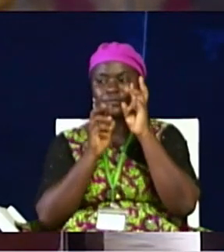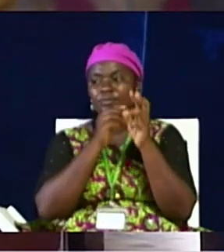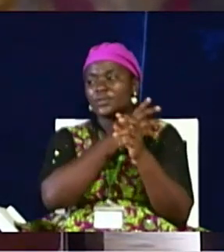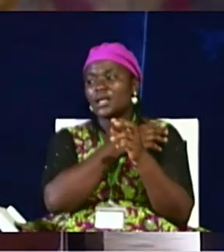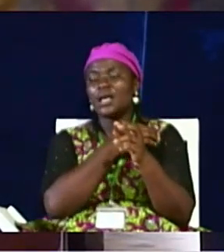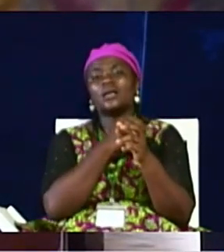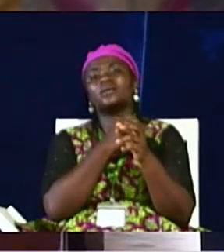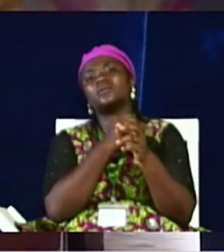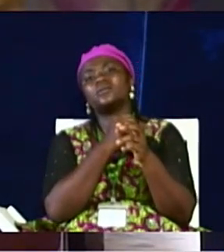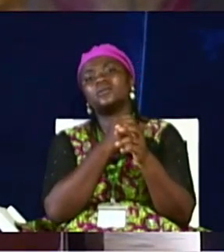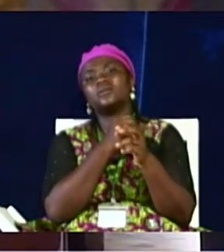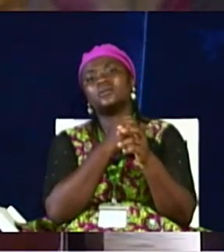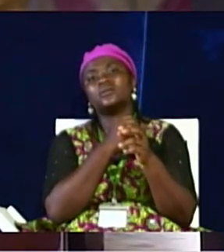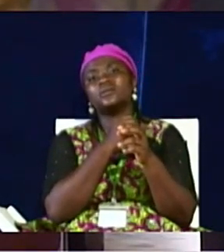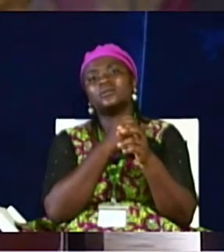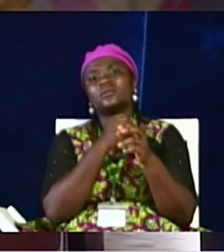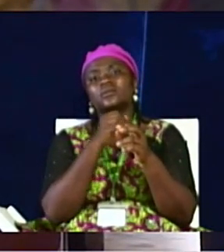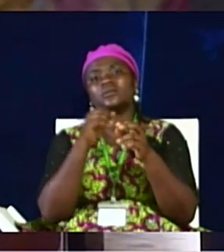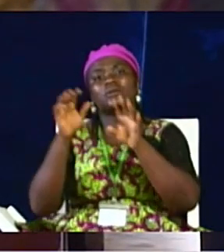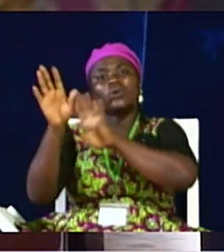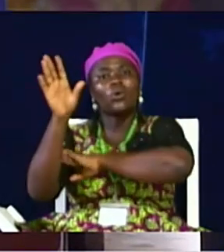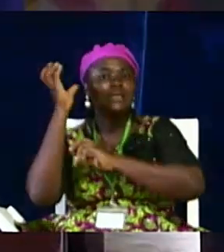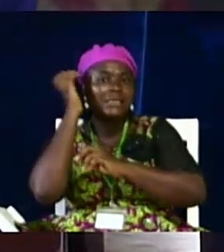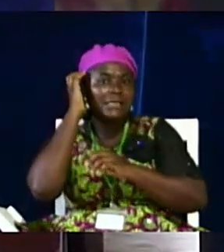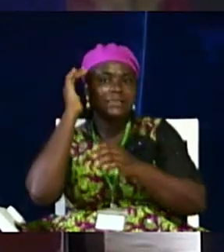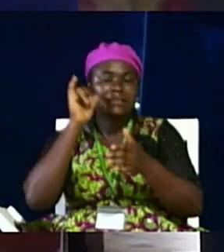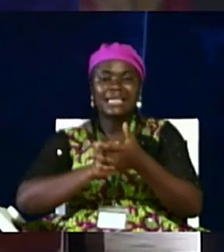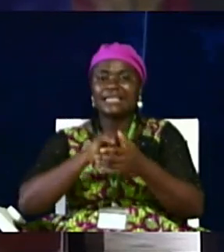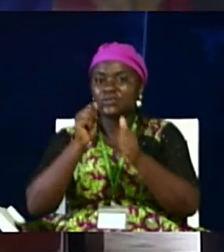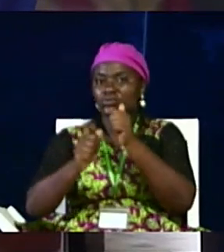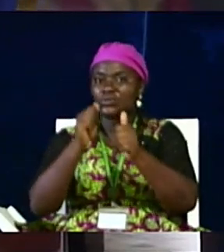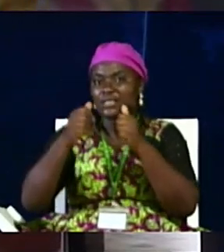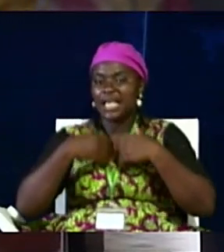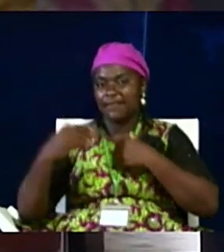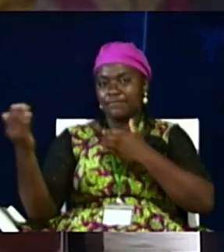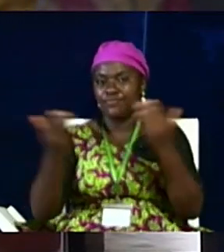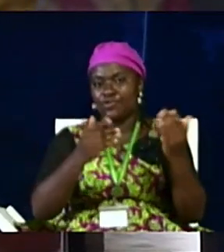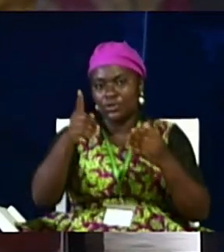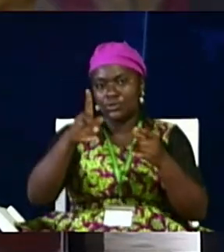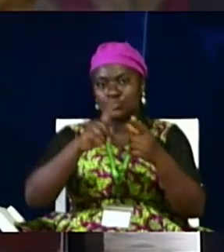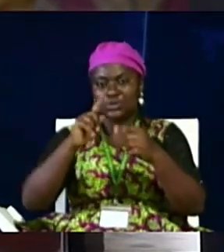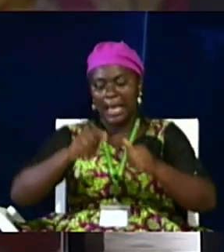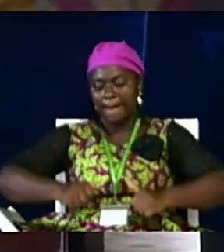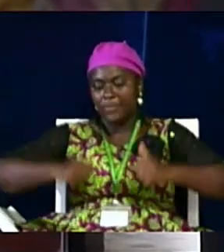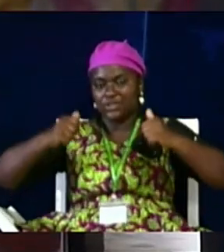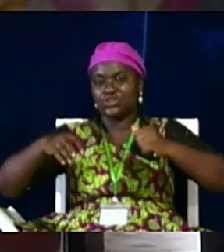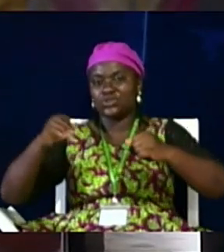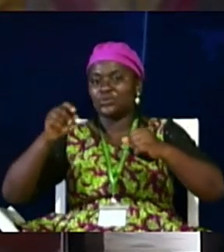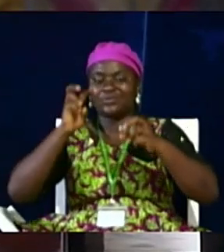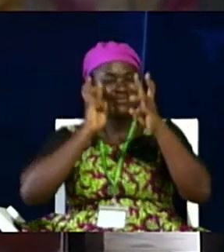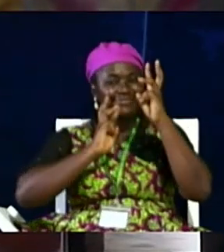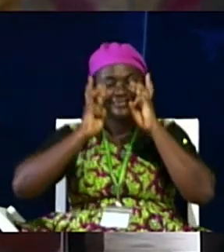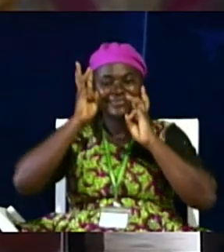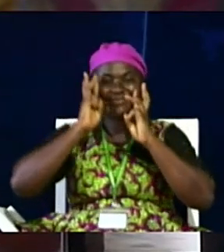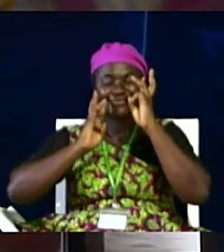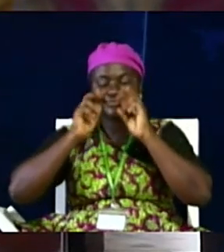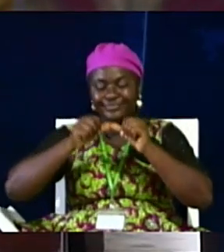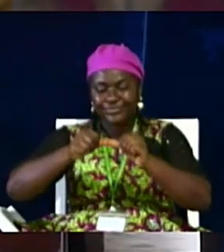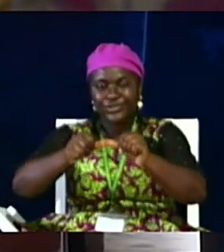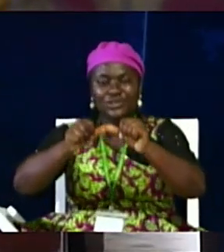eat. That which has brought you to the position of weeping